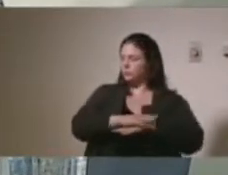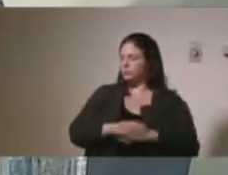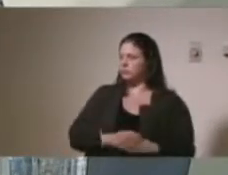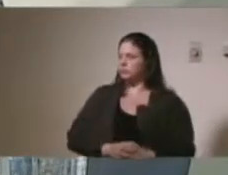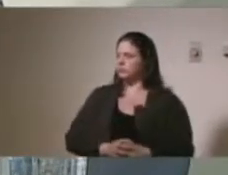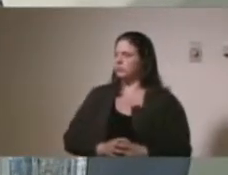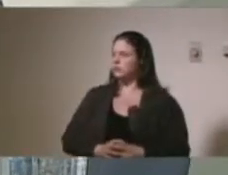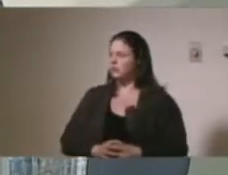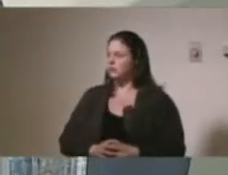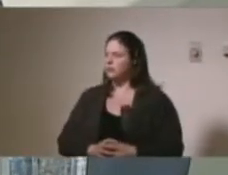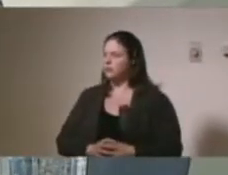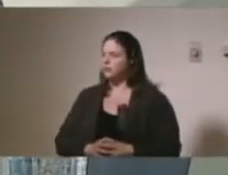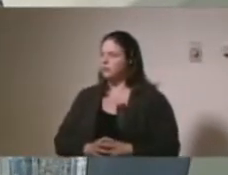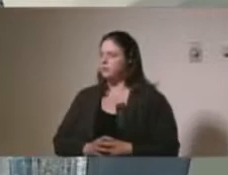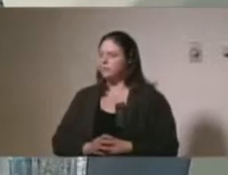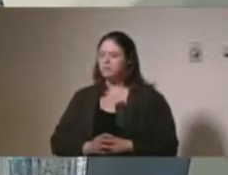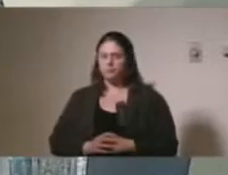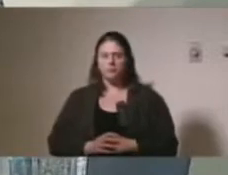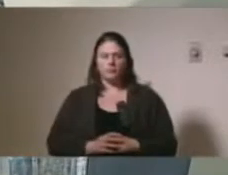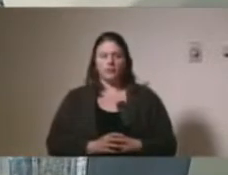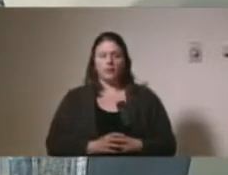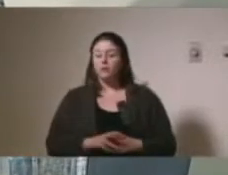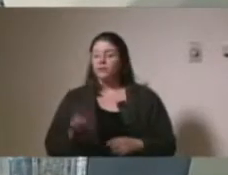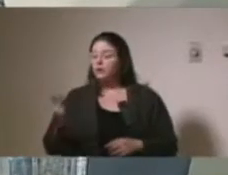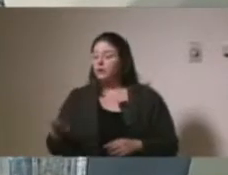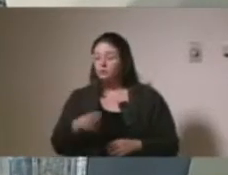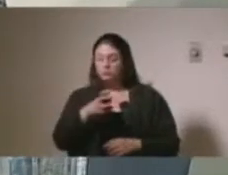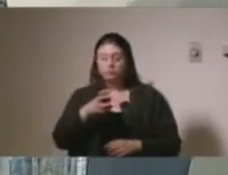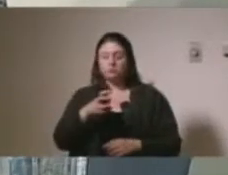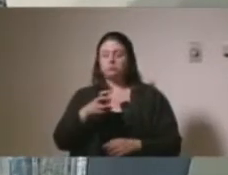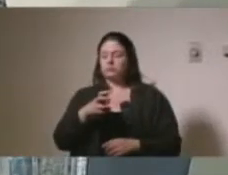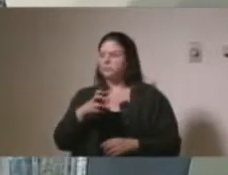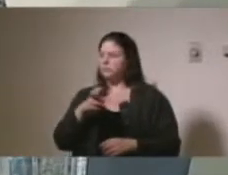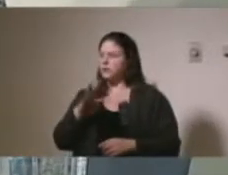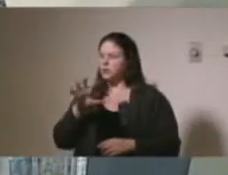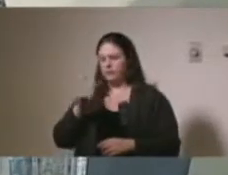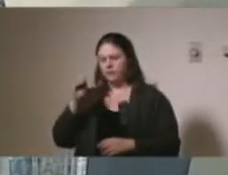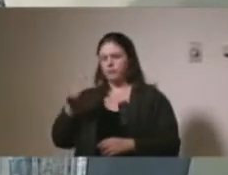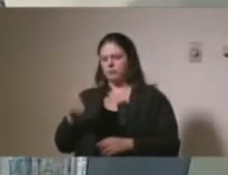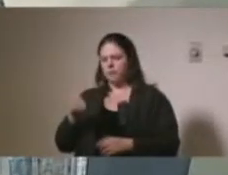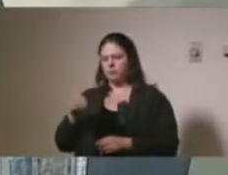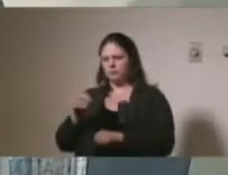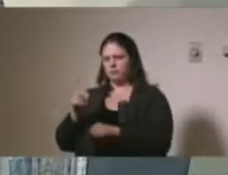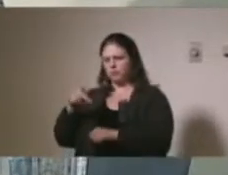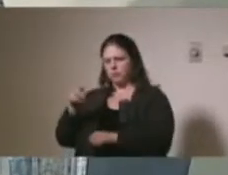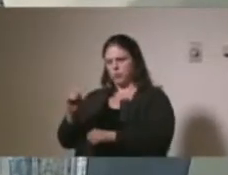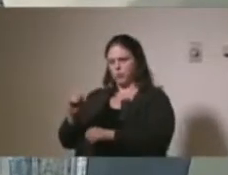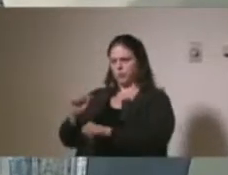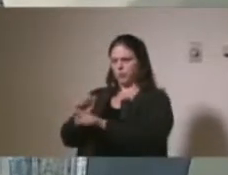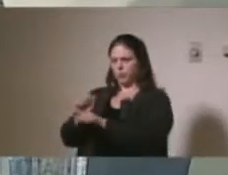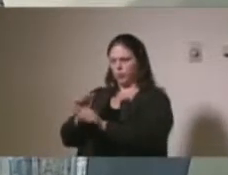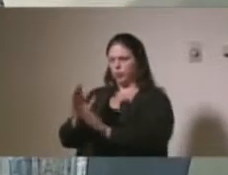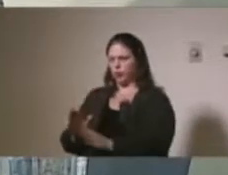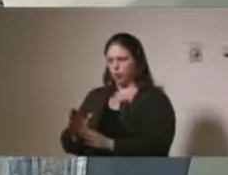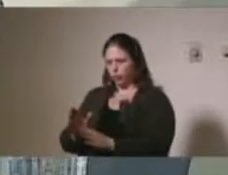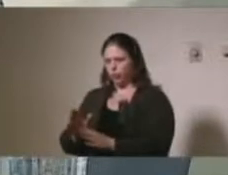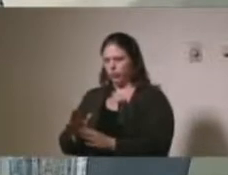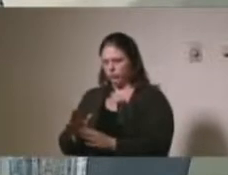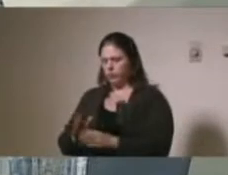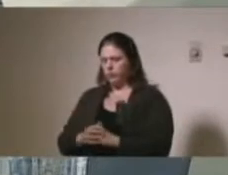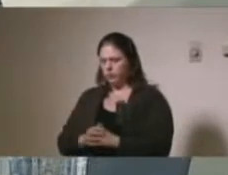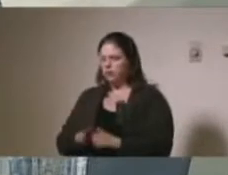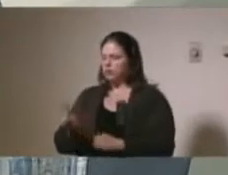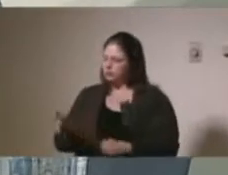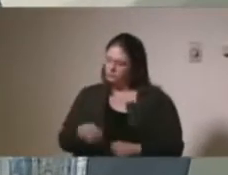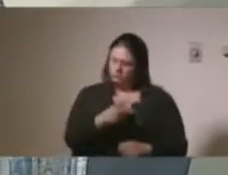banking workers, well, 50% of the postal workers in the postal network were sent to do